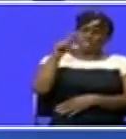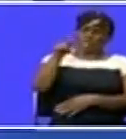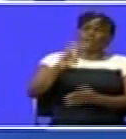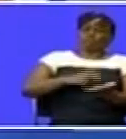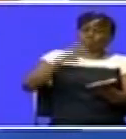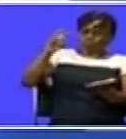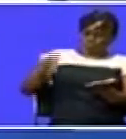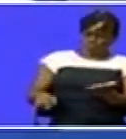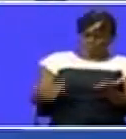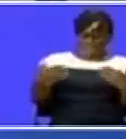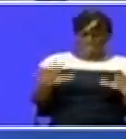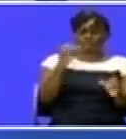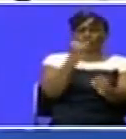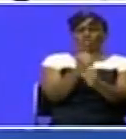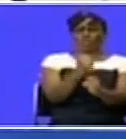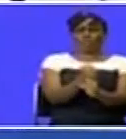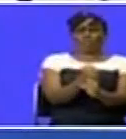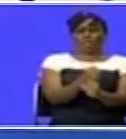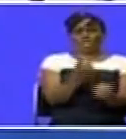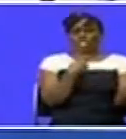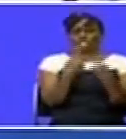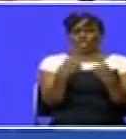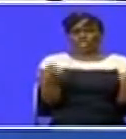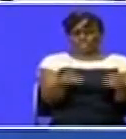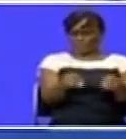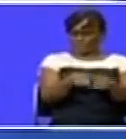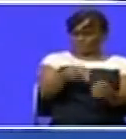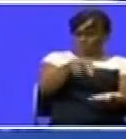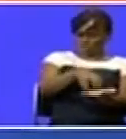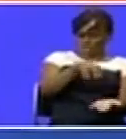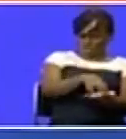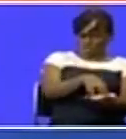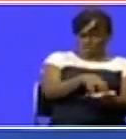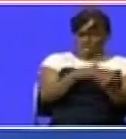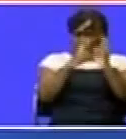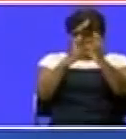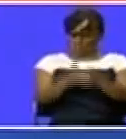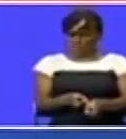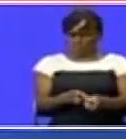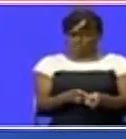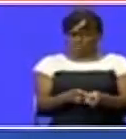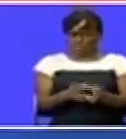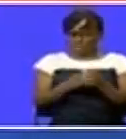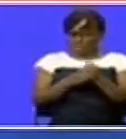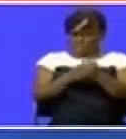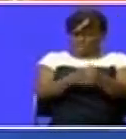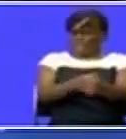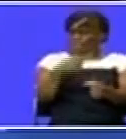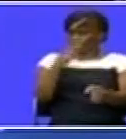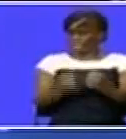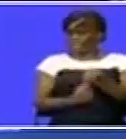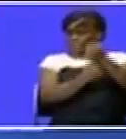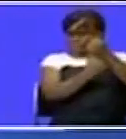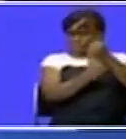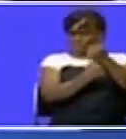ile viatu vile vinawekwa pale juu. Speaking on the same platform, following widespread reports of an imminent split, leaders assured supporters that the